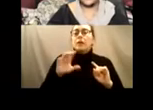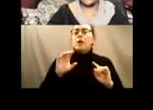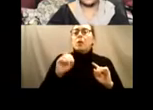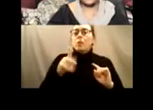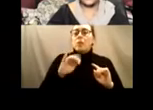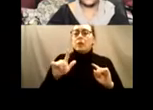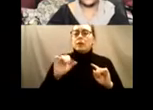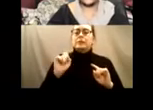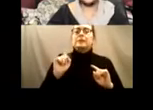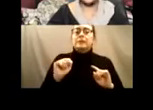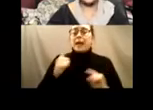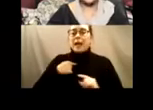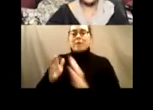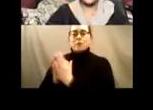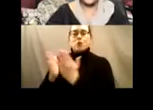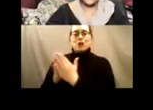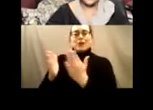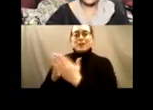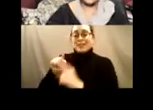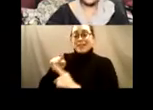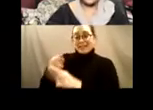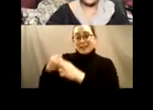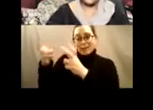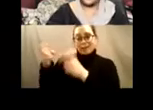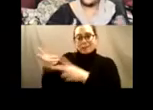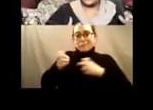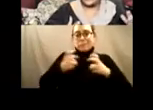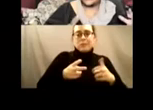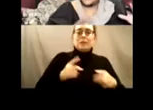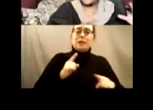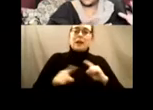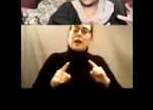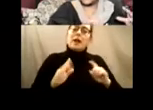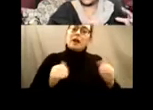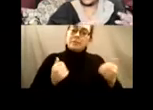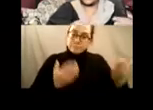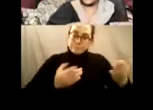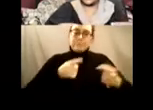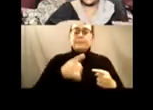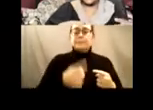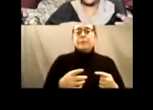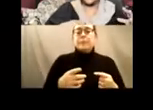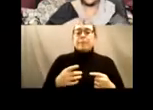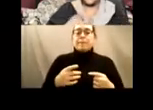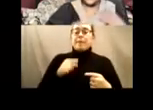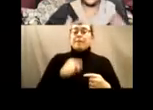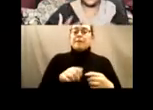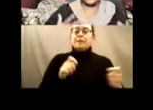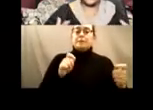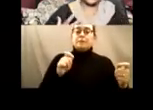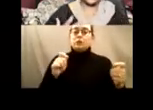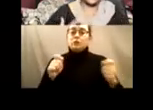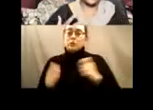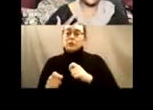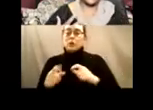after a book series that I love. And I wanted to offer it just as sort of a transition through kind of dream